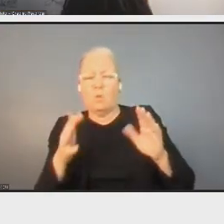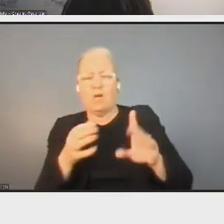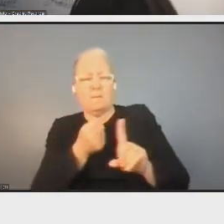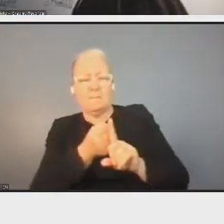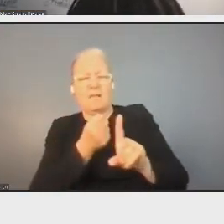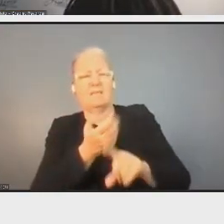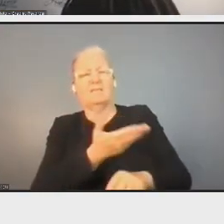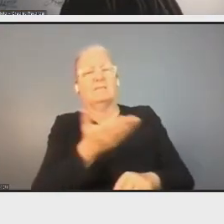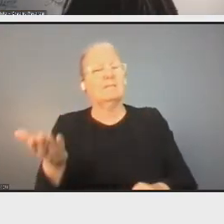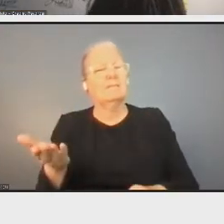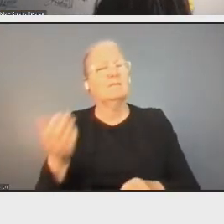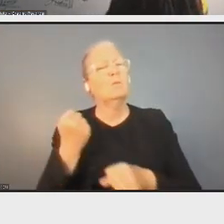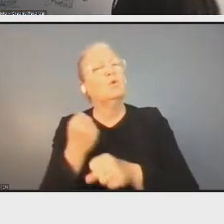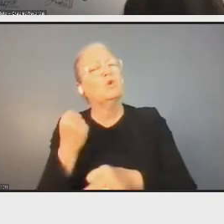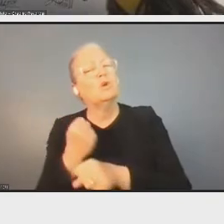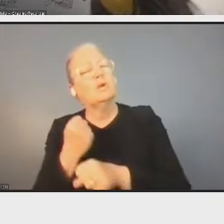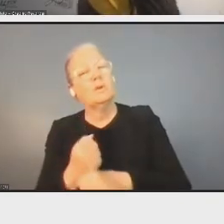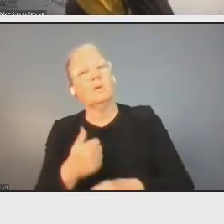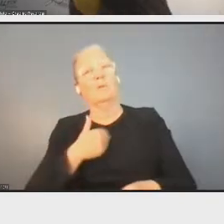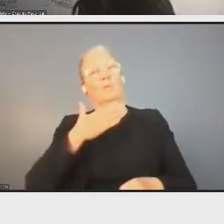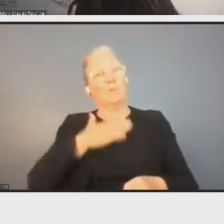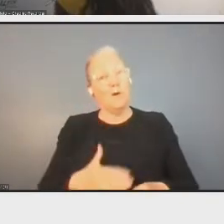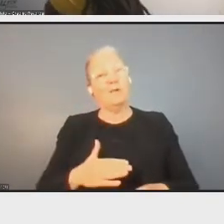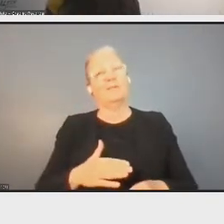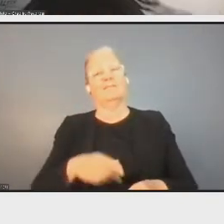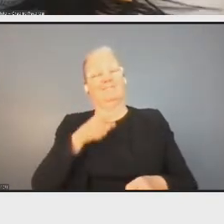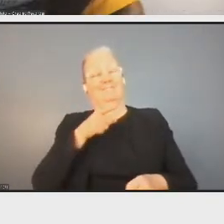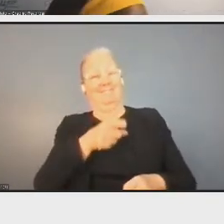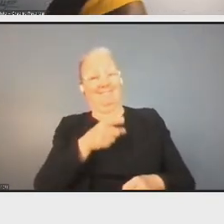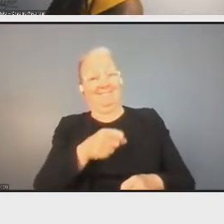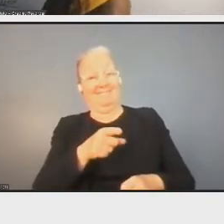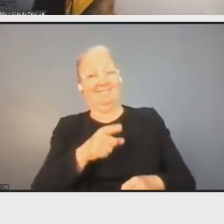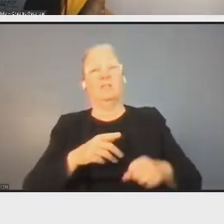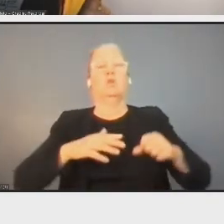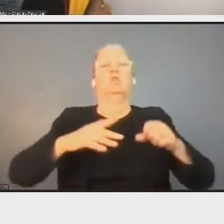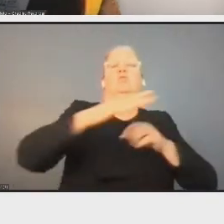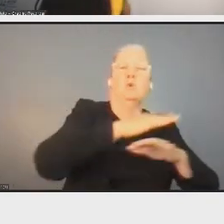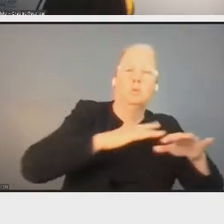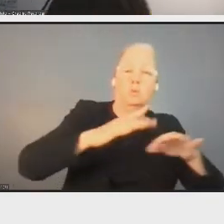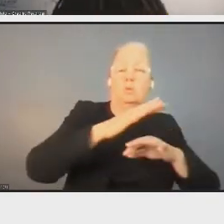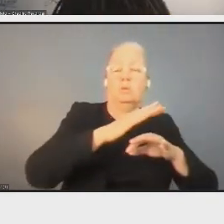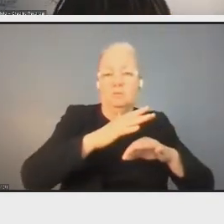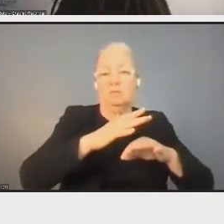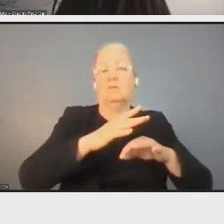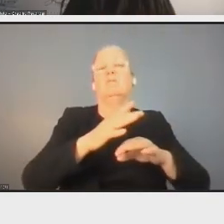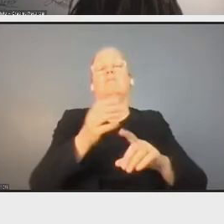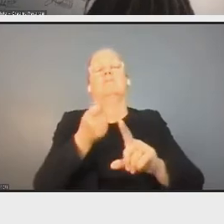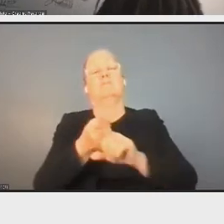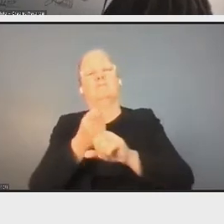want these elements, the social elements, to also impact the development of